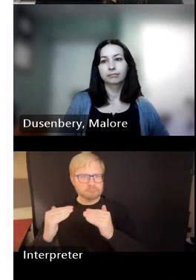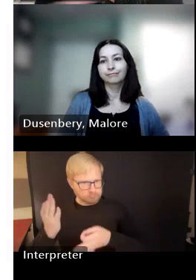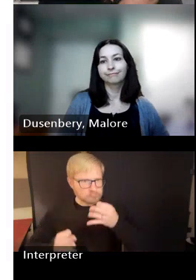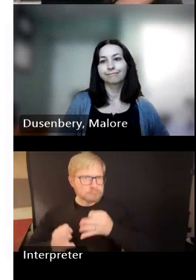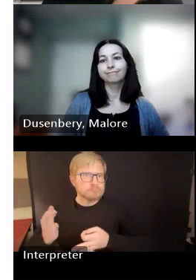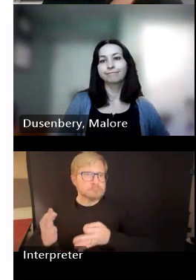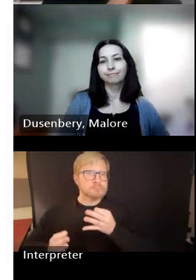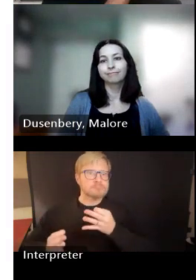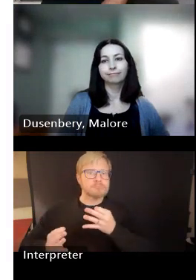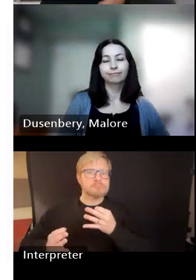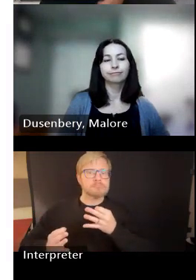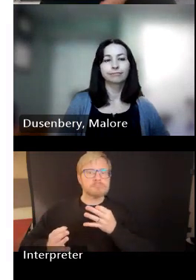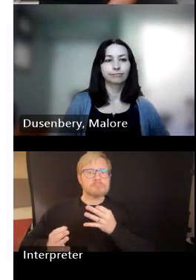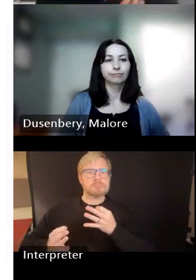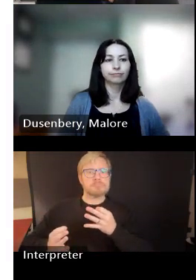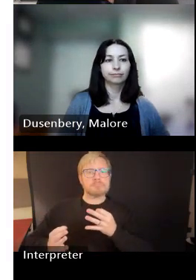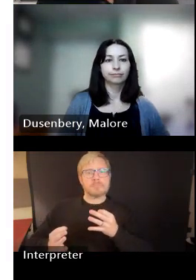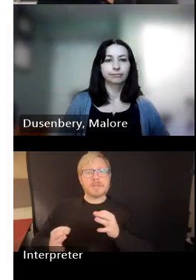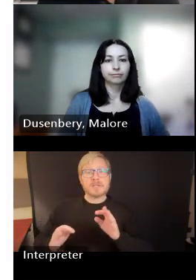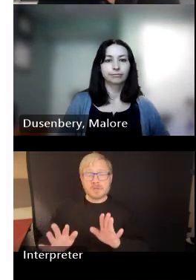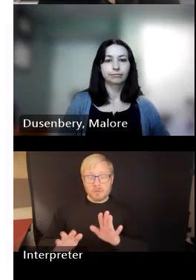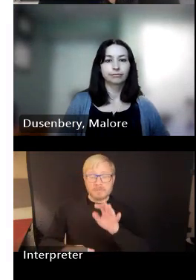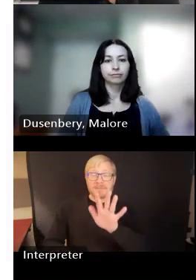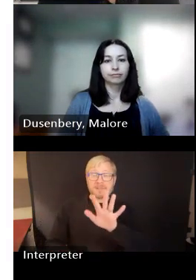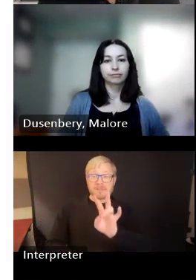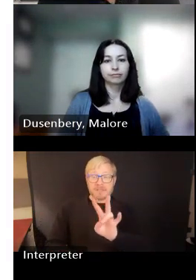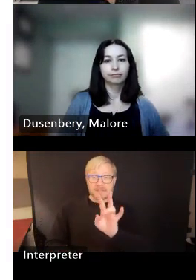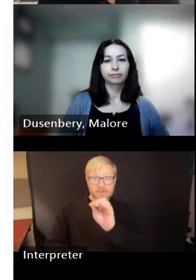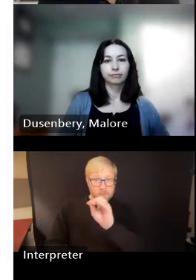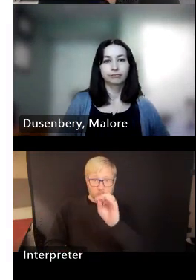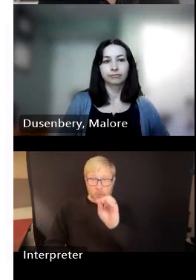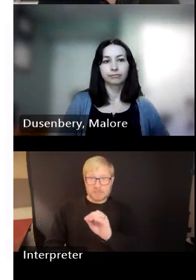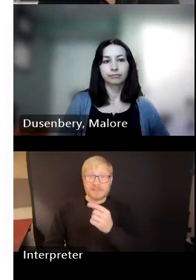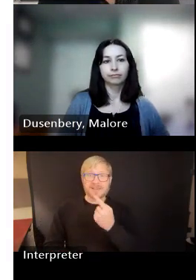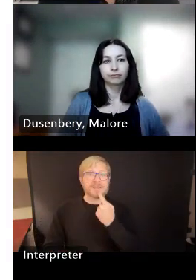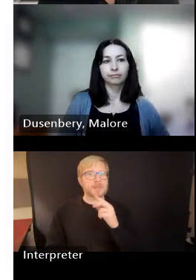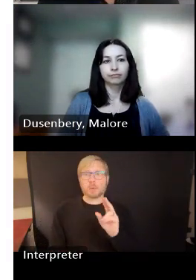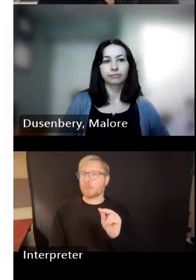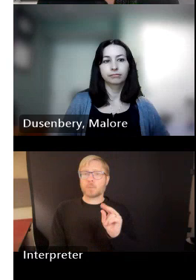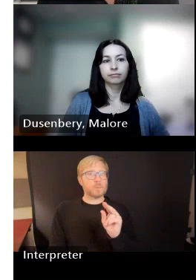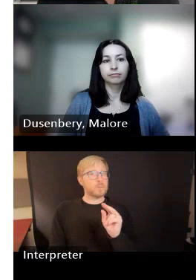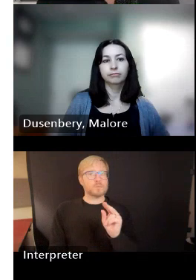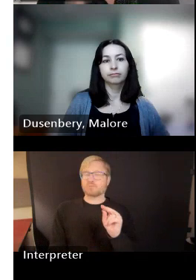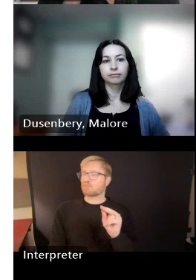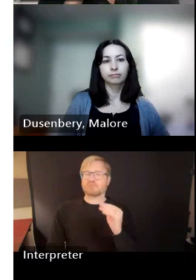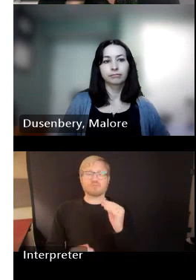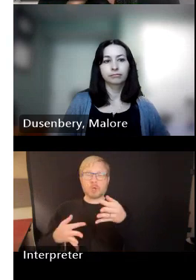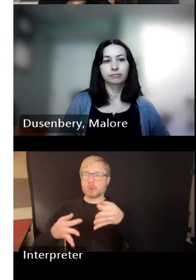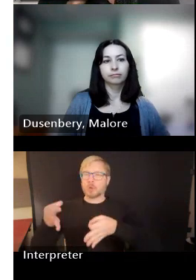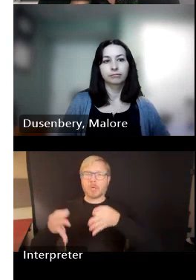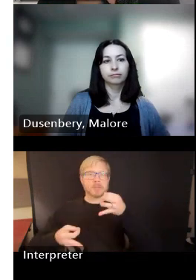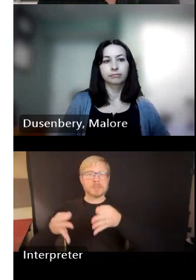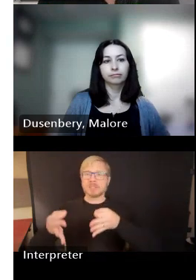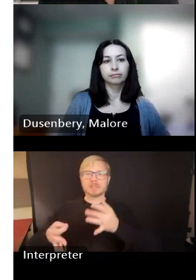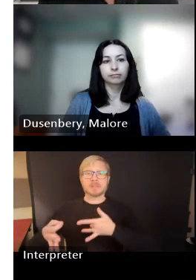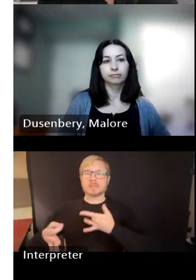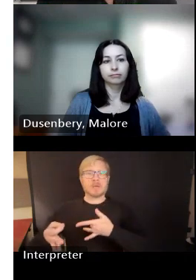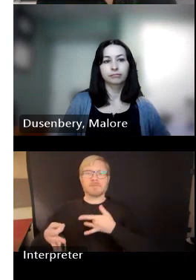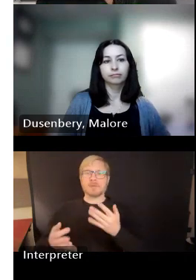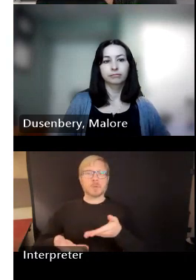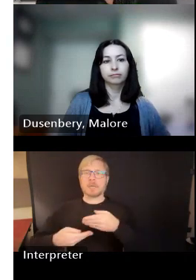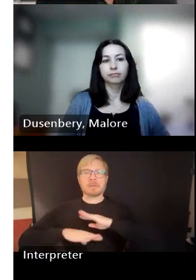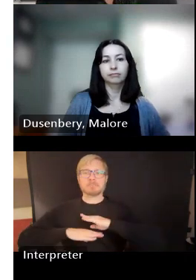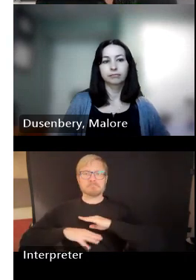ahead. That 57% of them said, no, I don't feel I got justice. And that goes back to the point I tried to